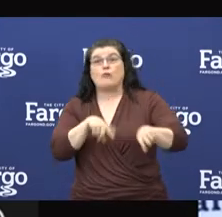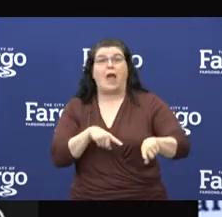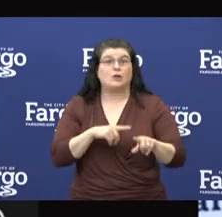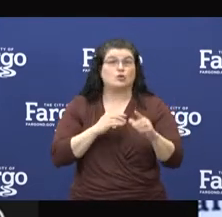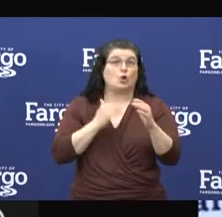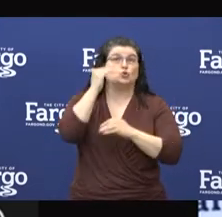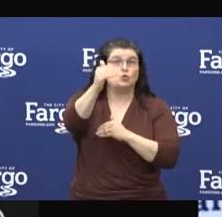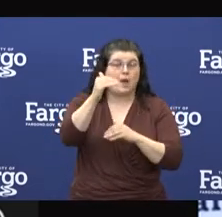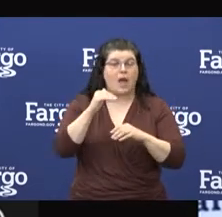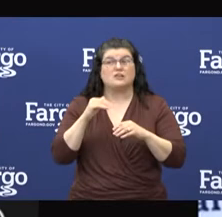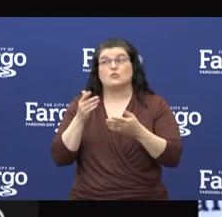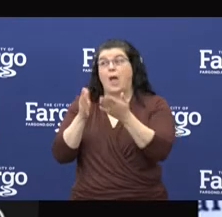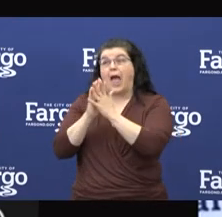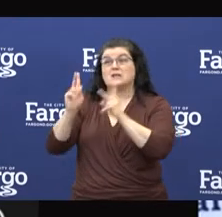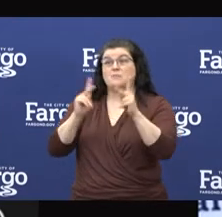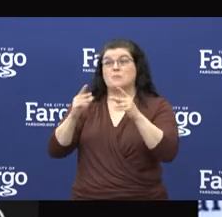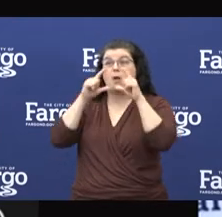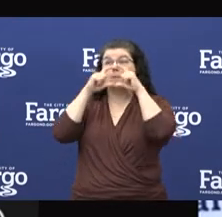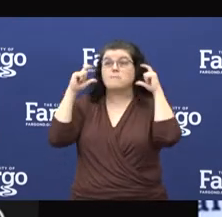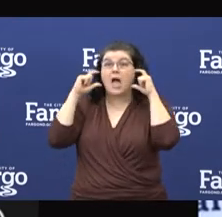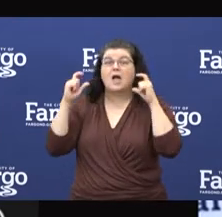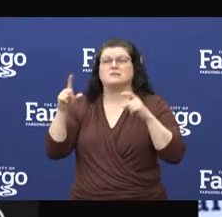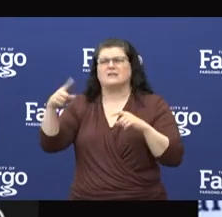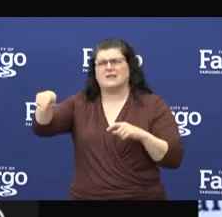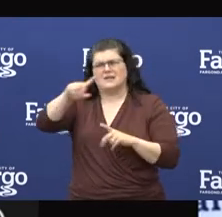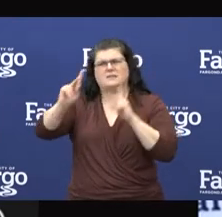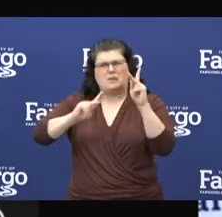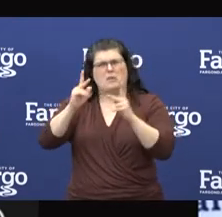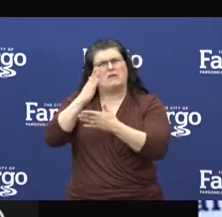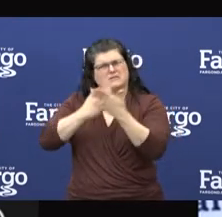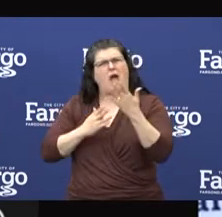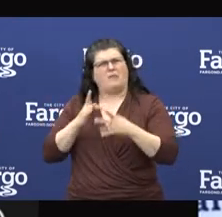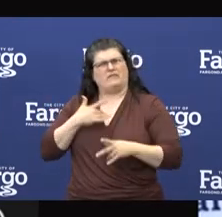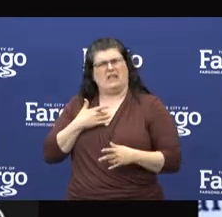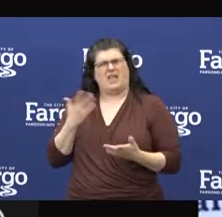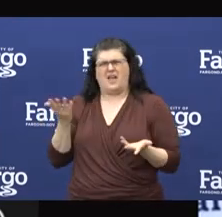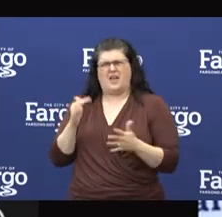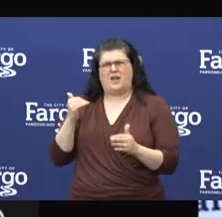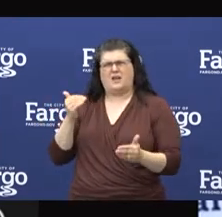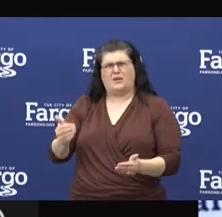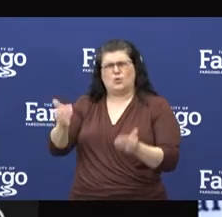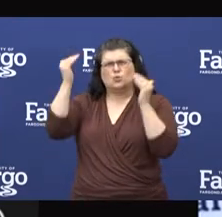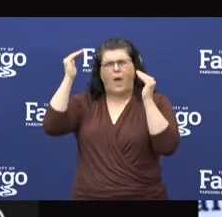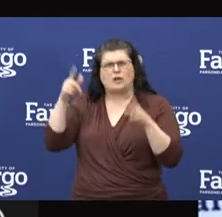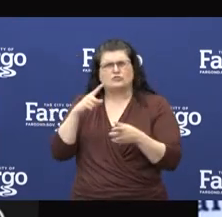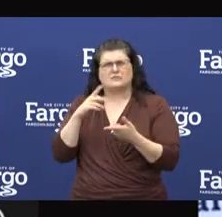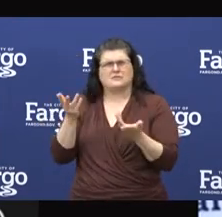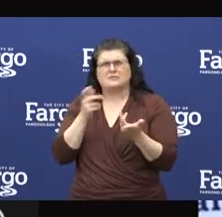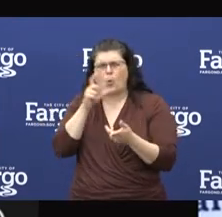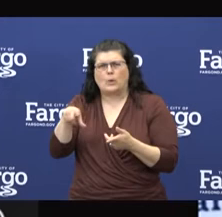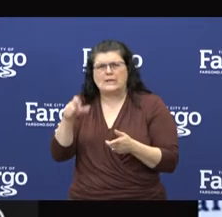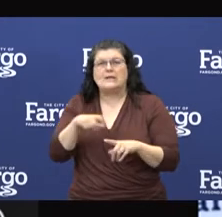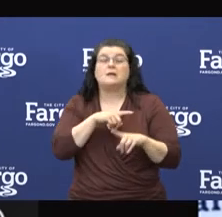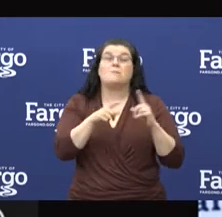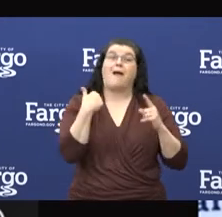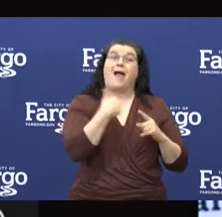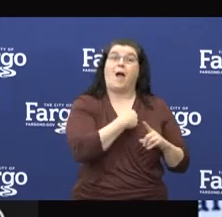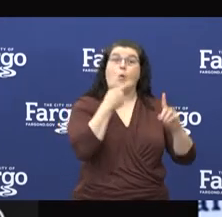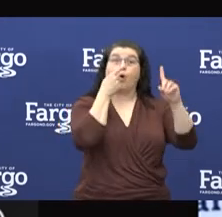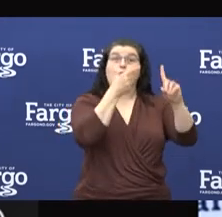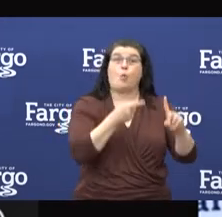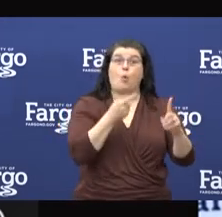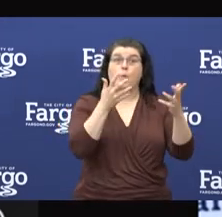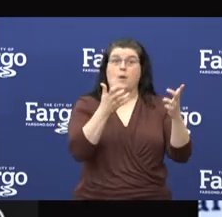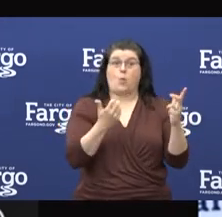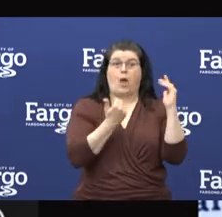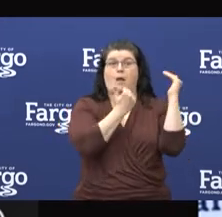an overreaction to a lot of people. The goal is to make sure that nothing happens. If nothing happens, we've